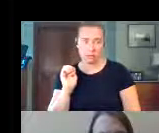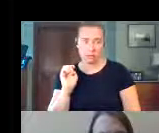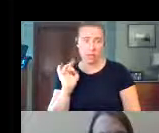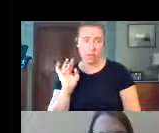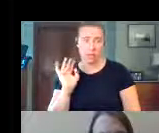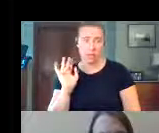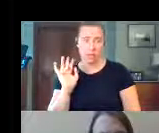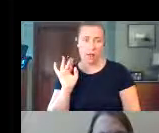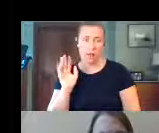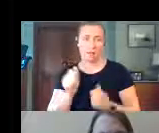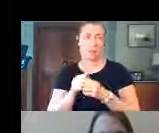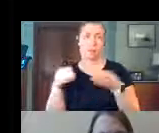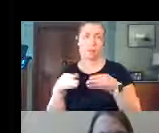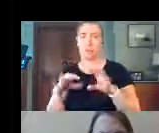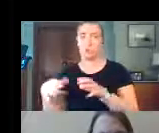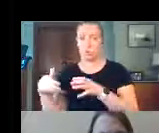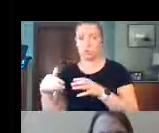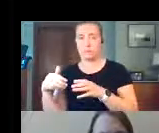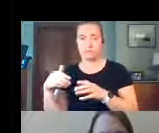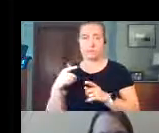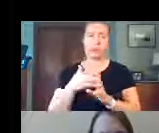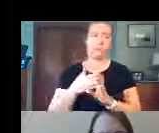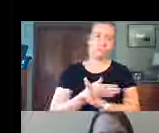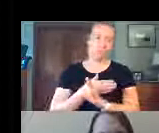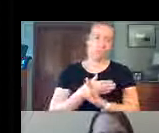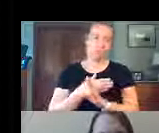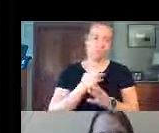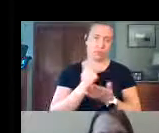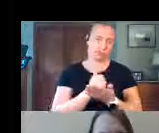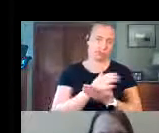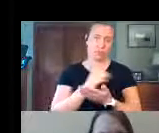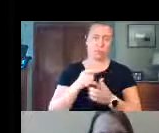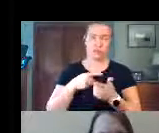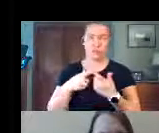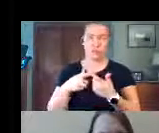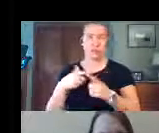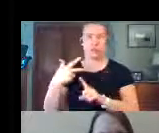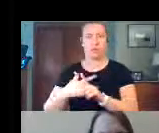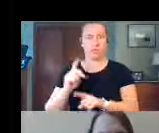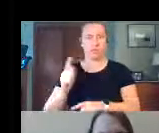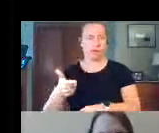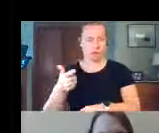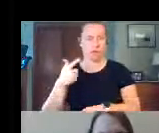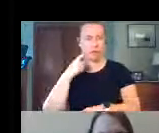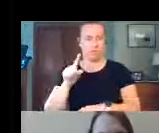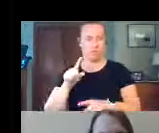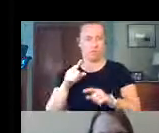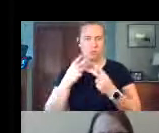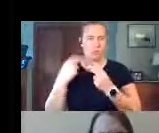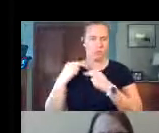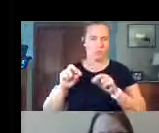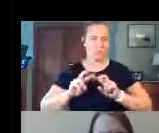with focus groups before the intervention, and at month 3 to do some formative evaluation